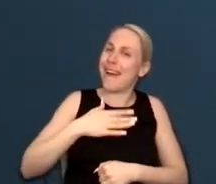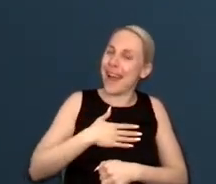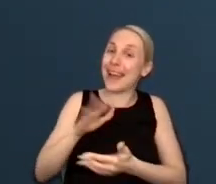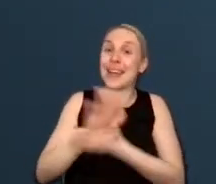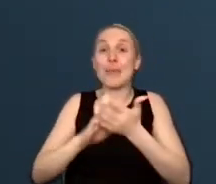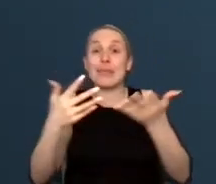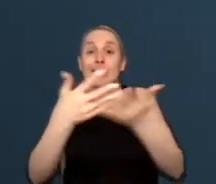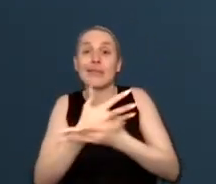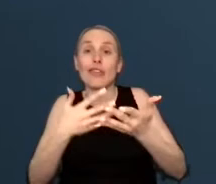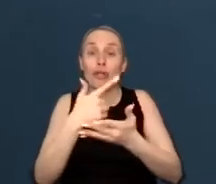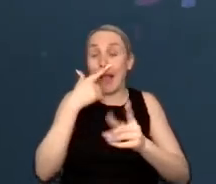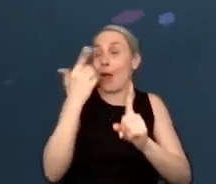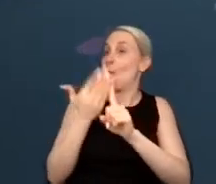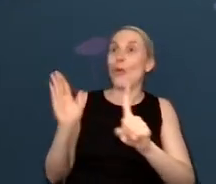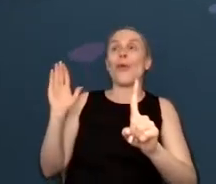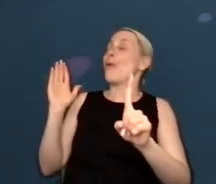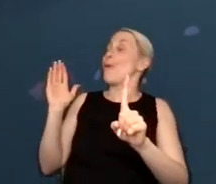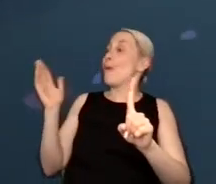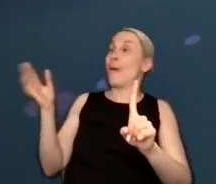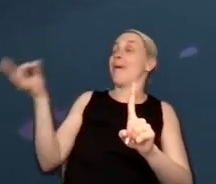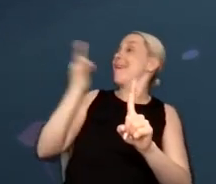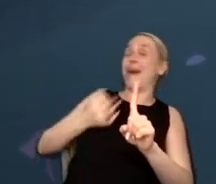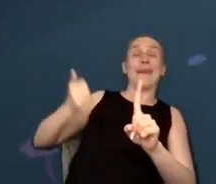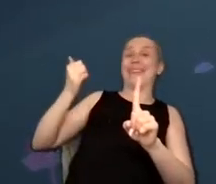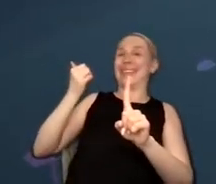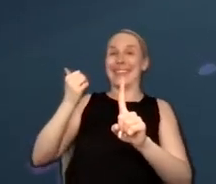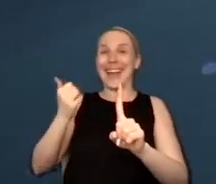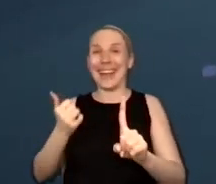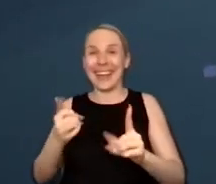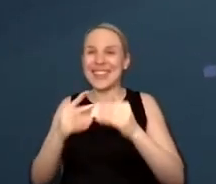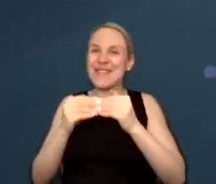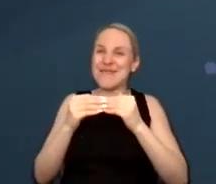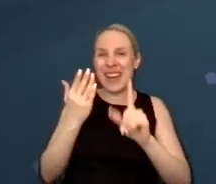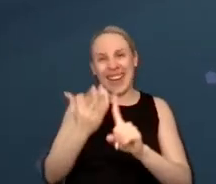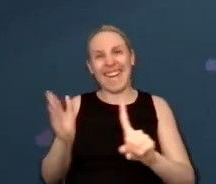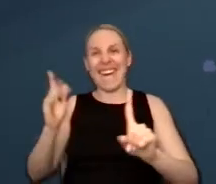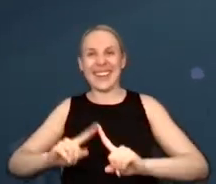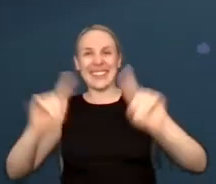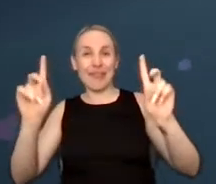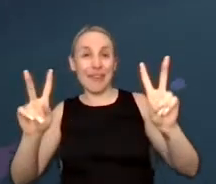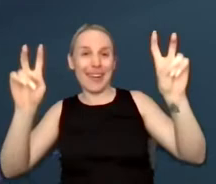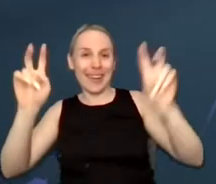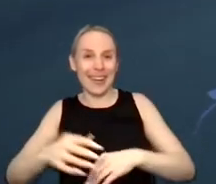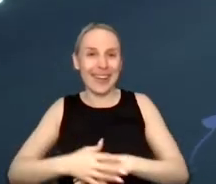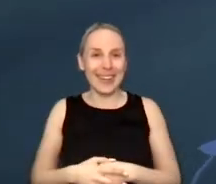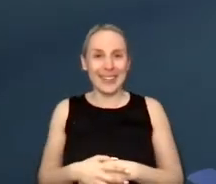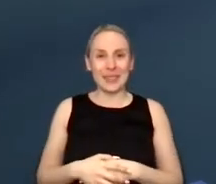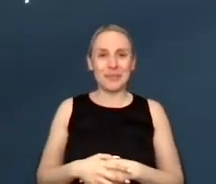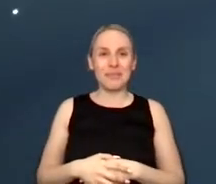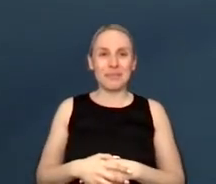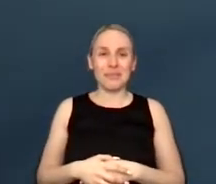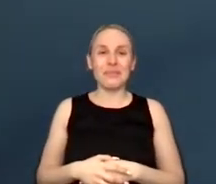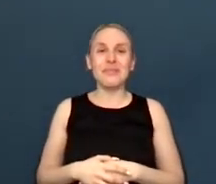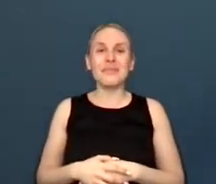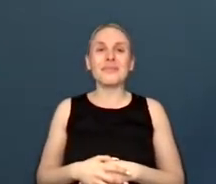the game, mm-hmm, like just kind of throw you off a little bit in a friendly way. We like that one. We'll see ones we get. I'm just doing